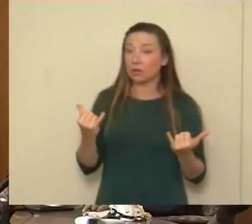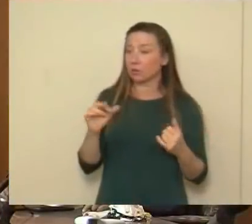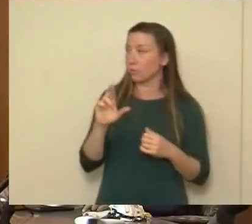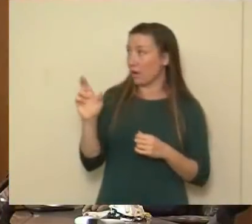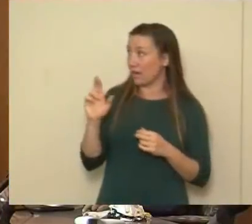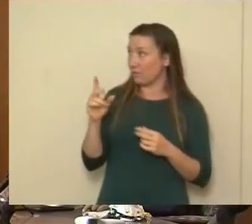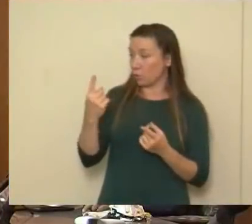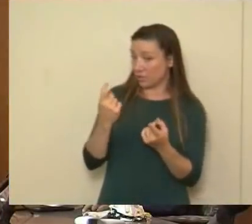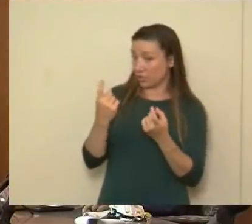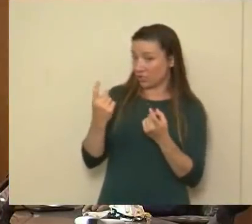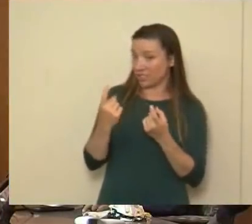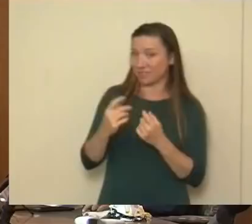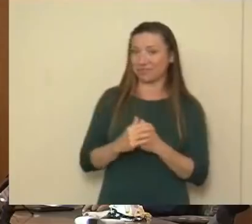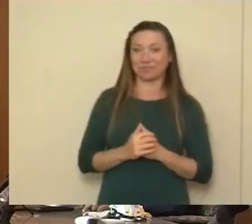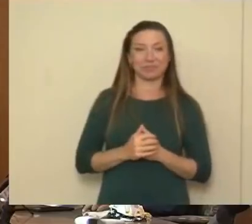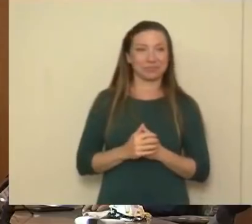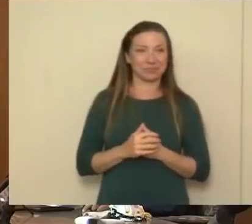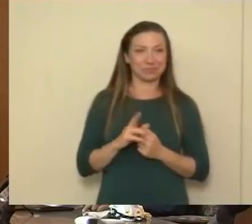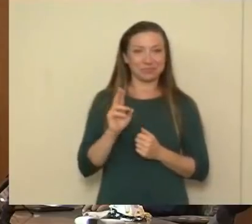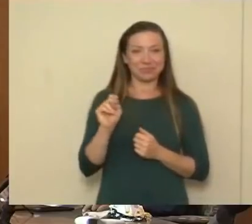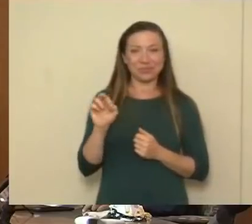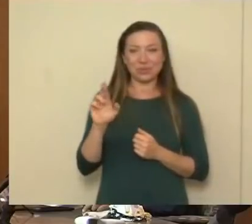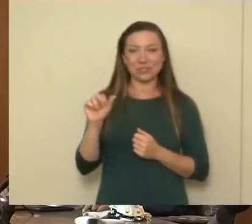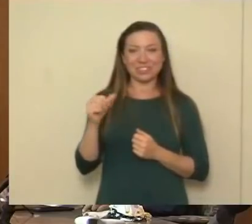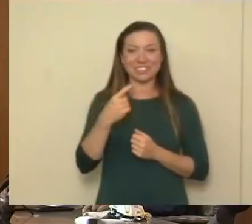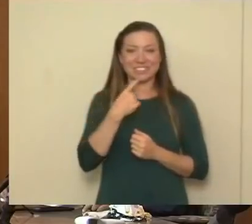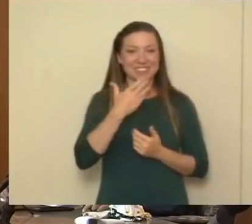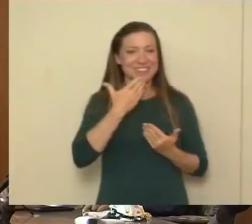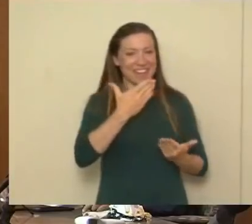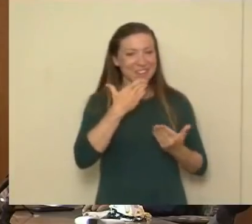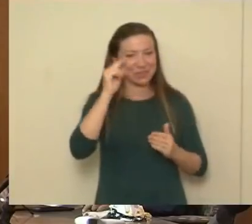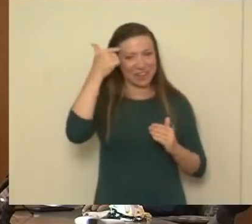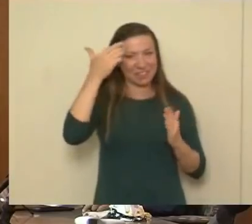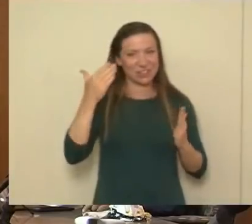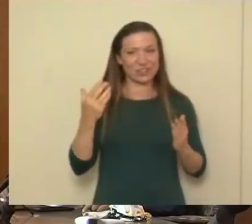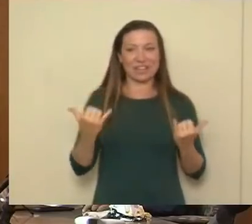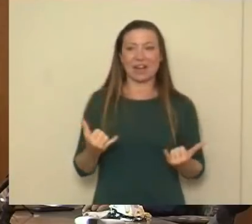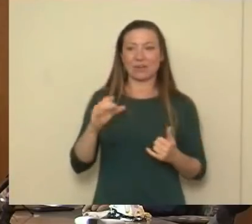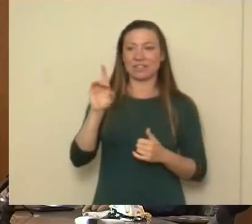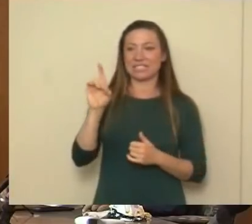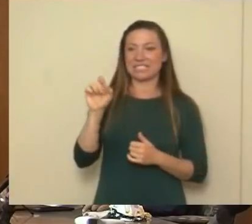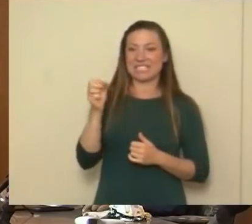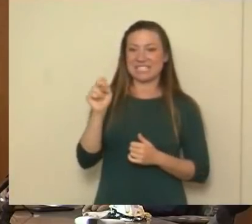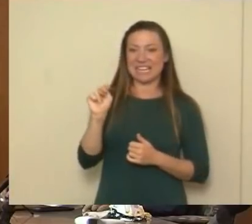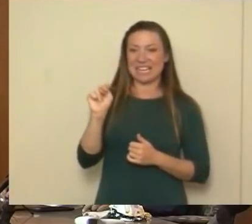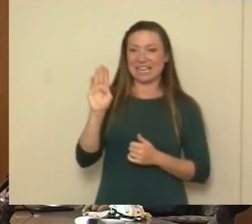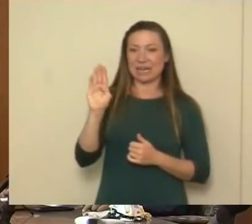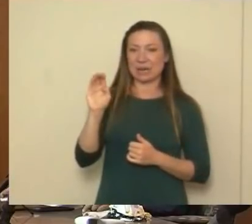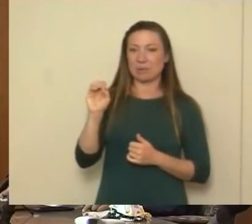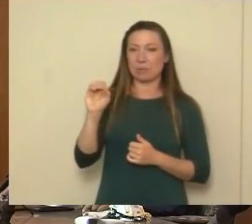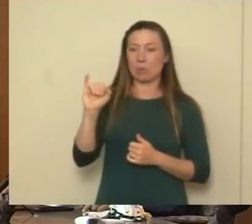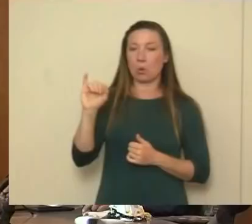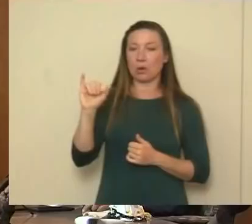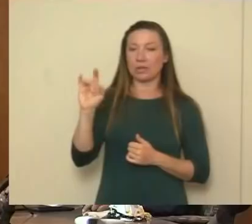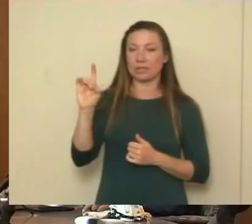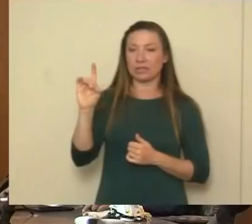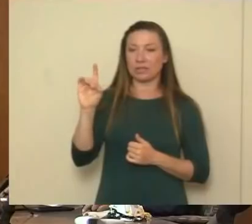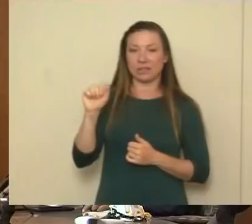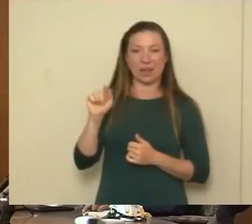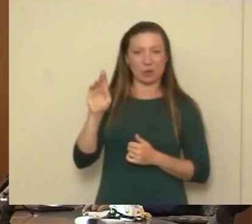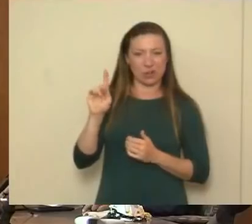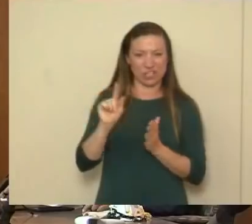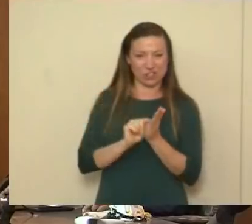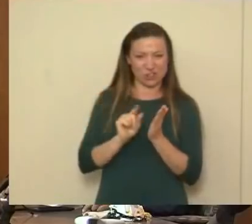Okay, thank you, Governor. First, I'm going to go to Dan Boyd with the Albuquerque Journal. Dan, you are unmuted. Go ahead and ask your question.